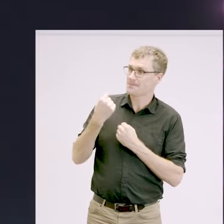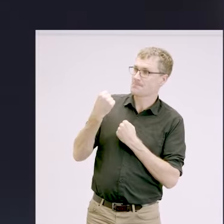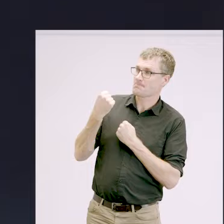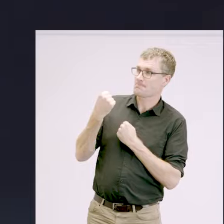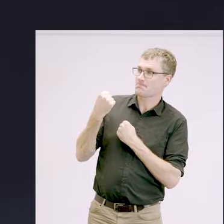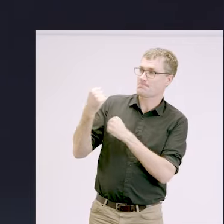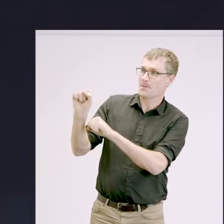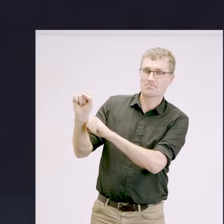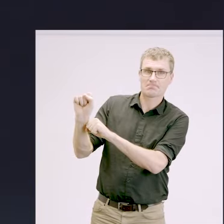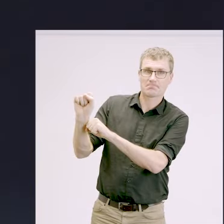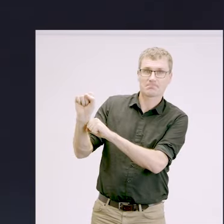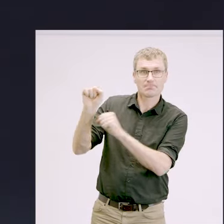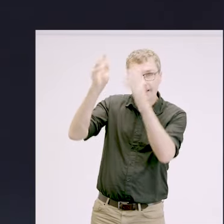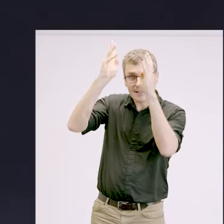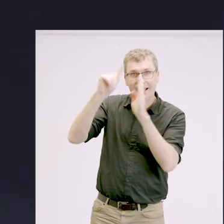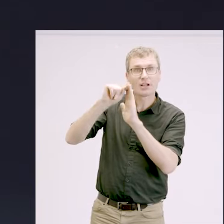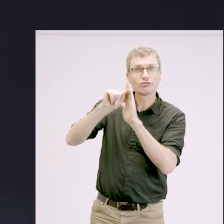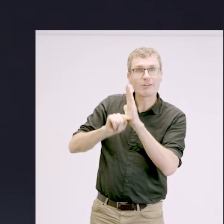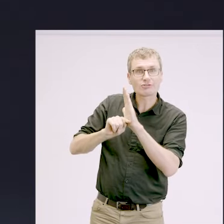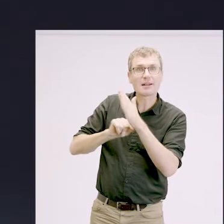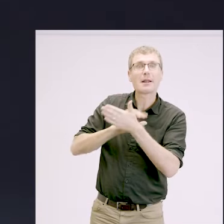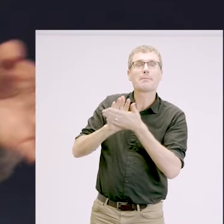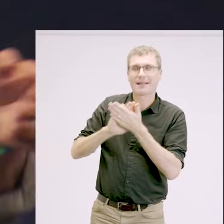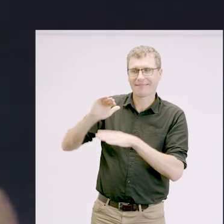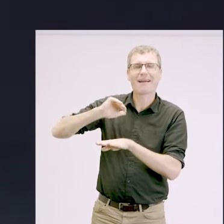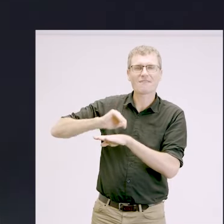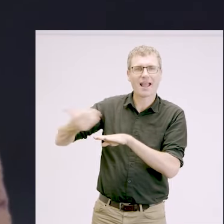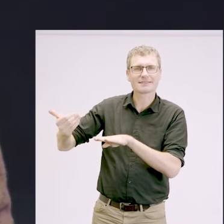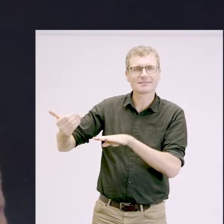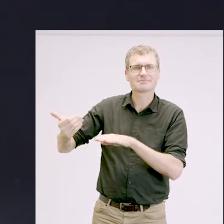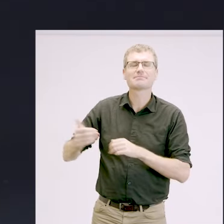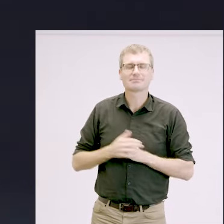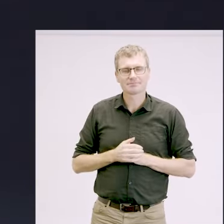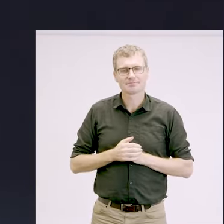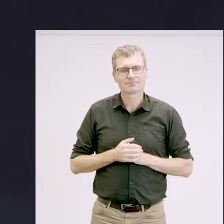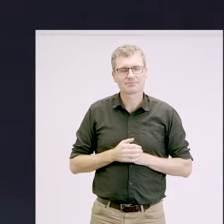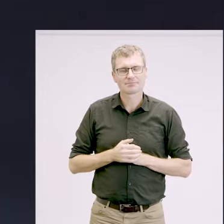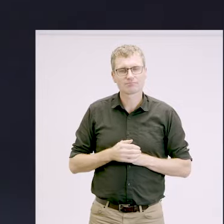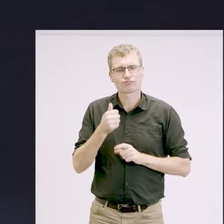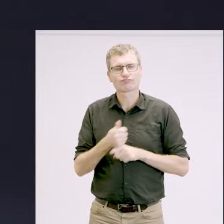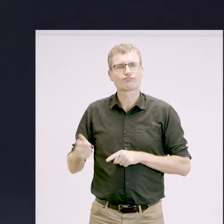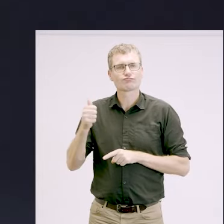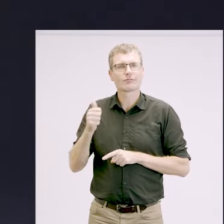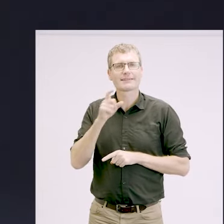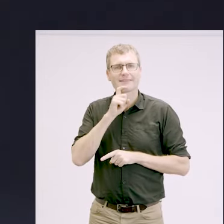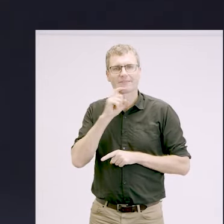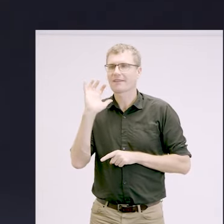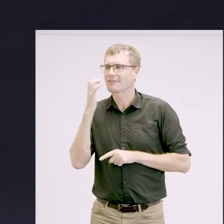to resisting the way that the king gives instructions, right? The eunuch is